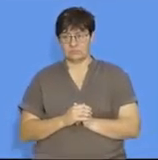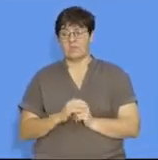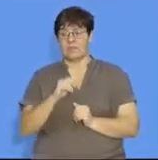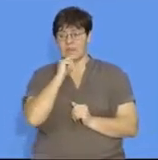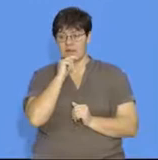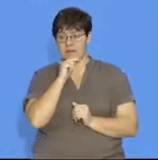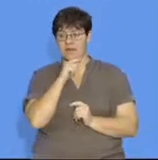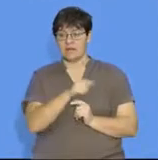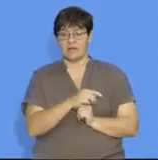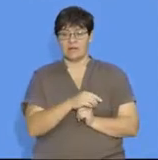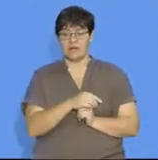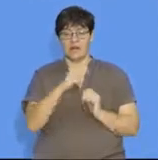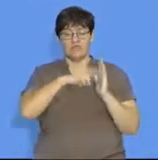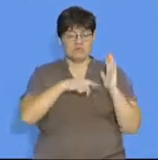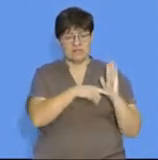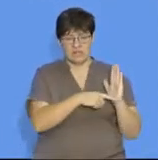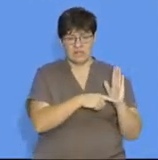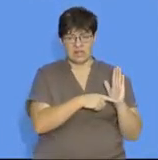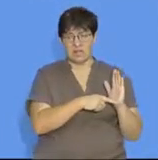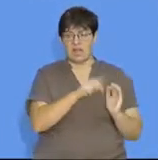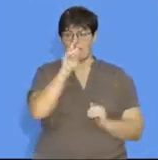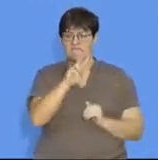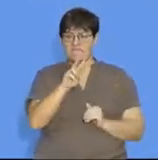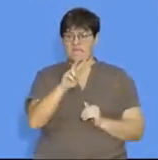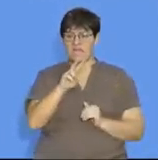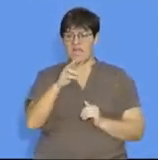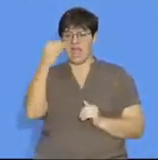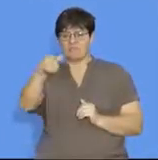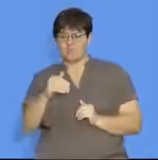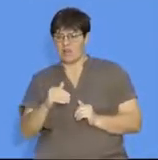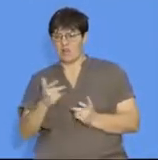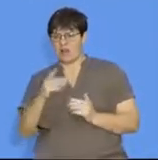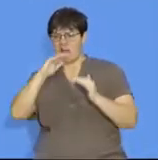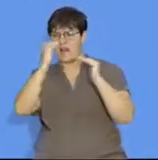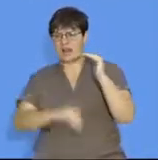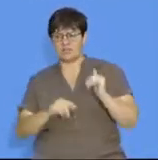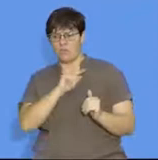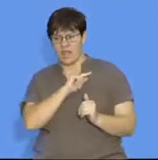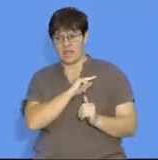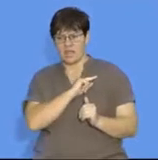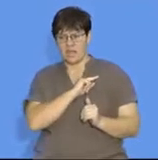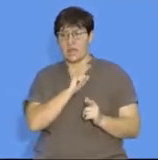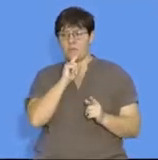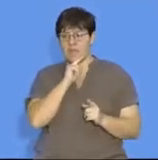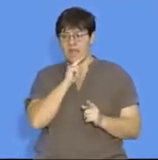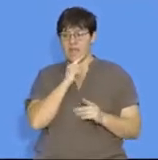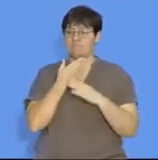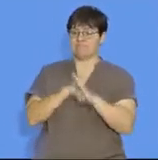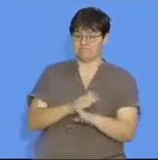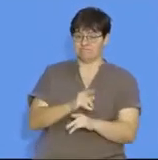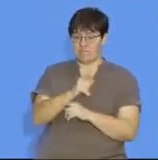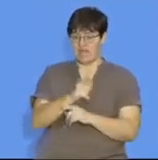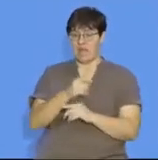external decreases, right? Why did V external decrease? It's because there is lesser effective resistance